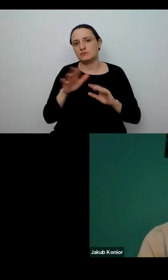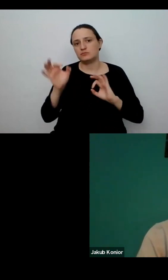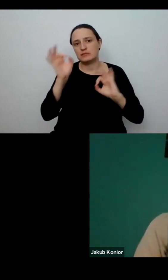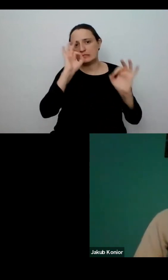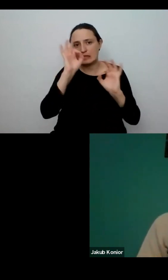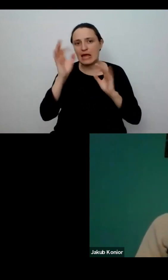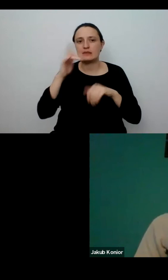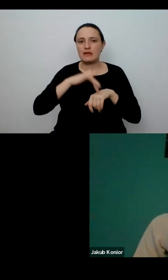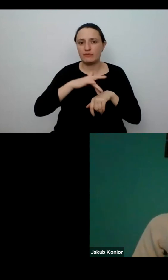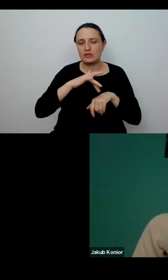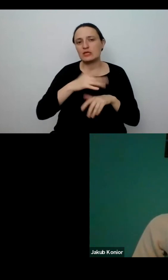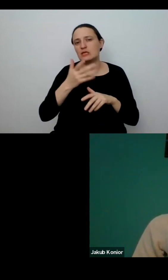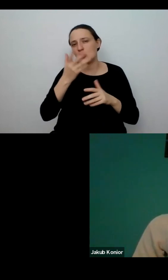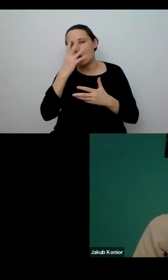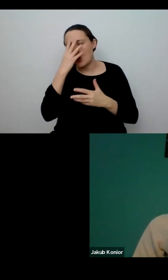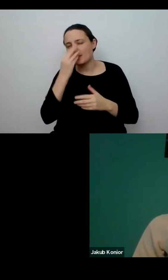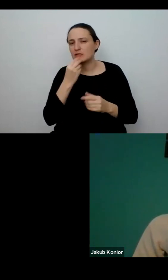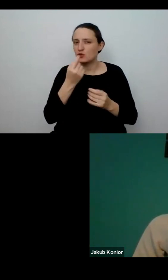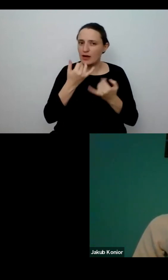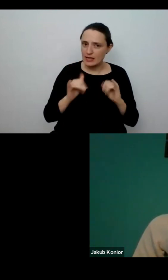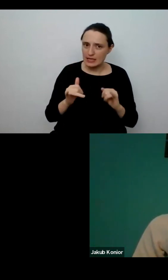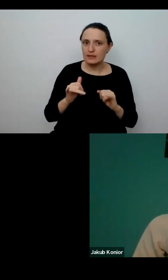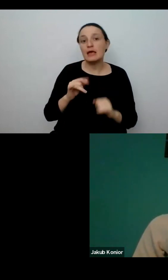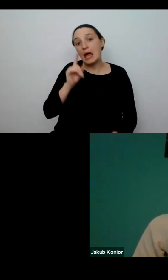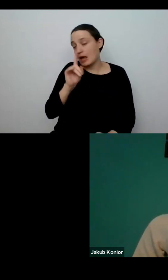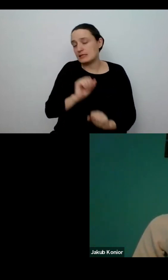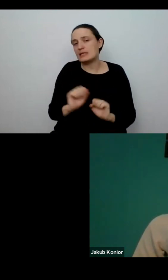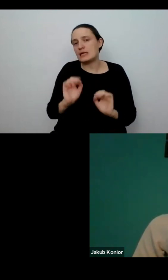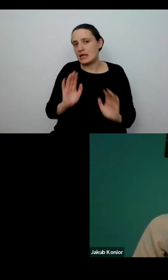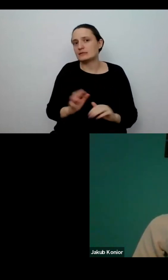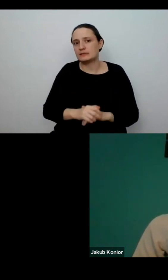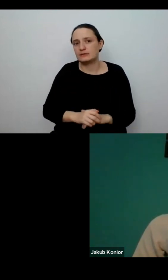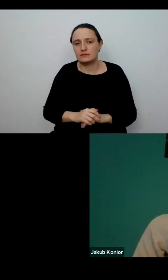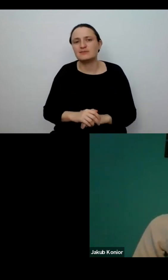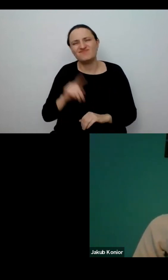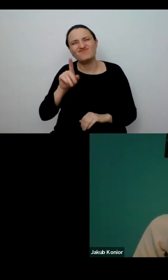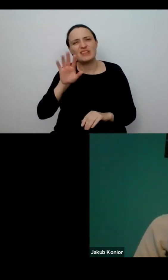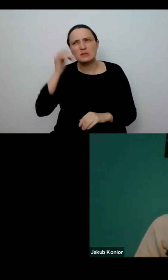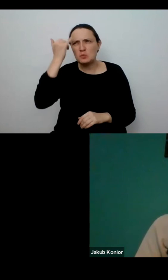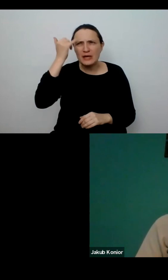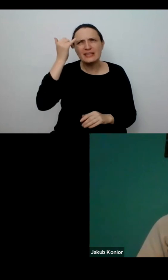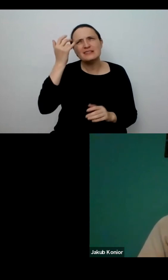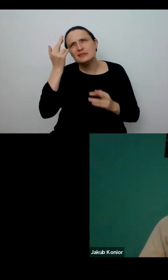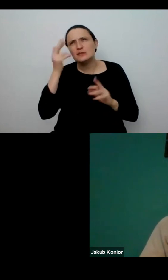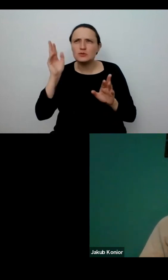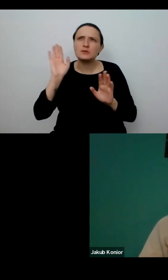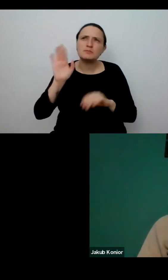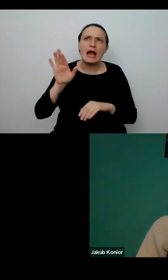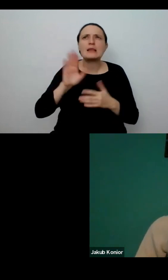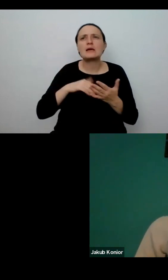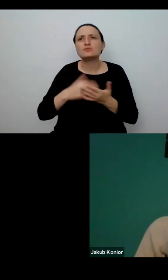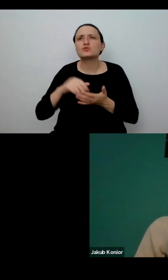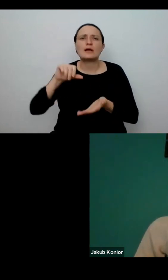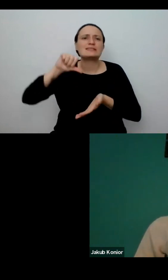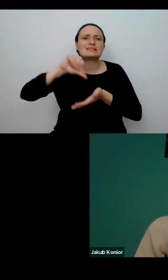of drawbacks. Like in city centers, the core of a city